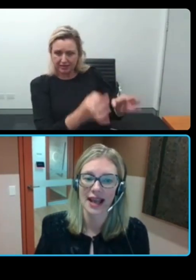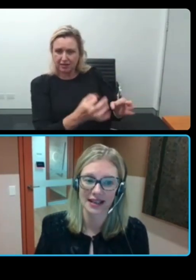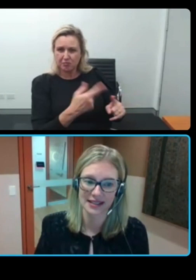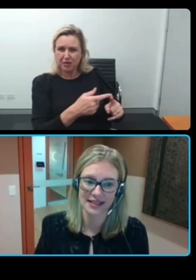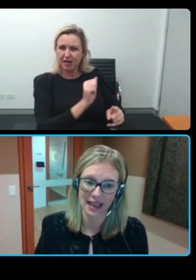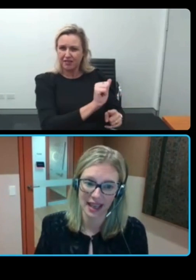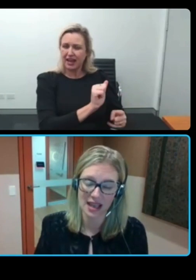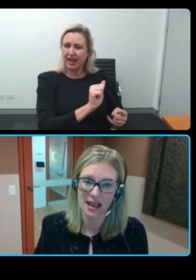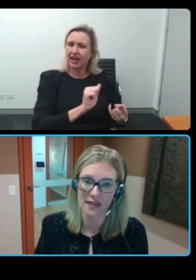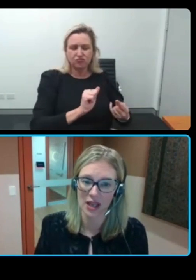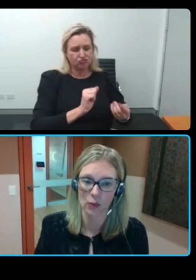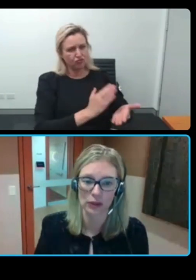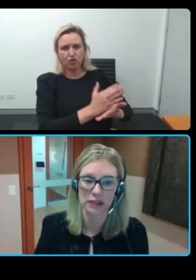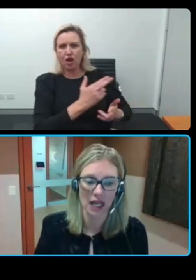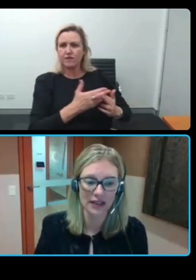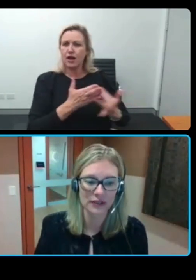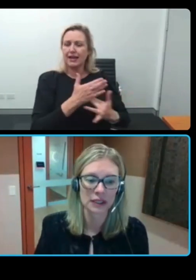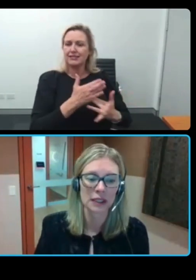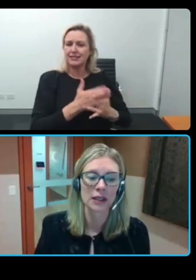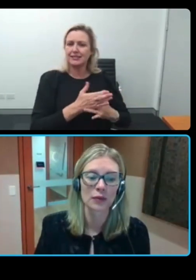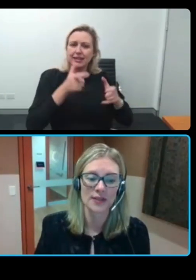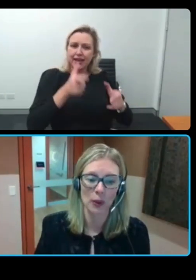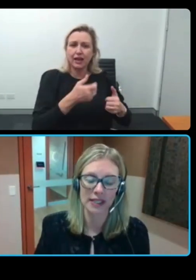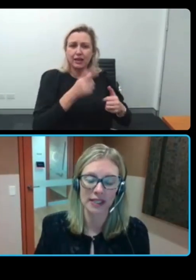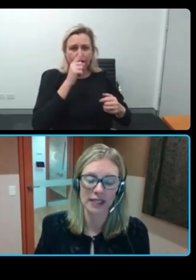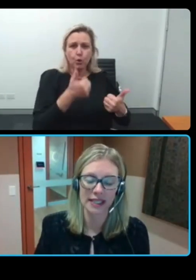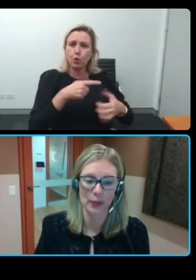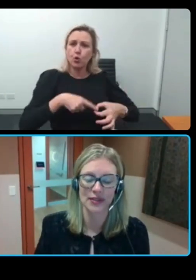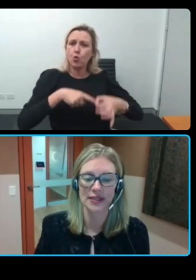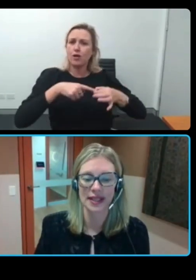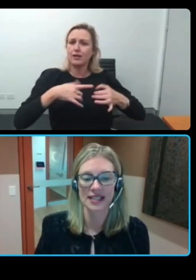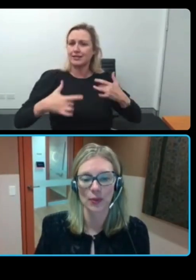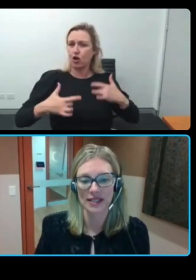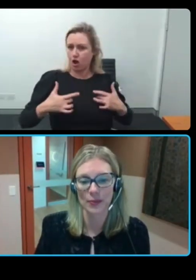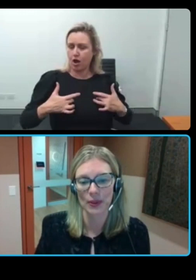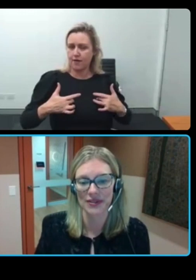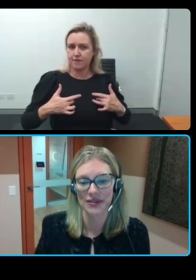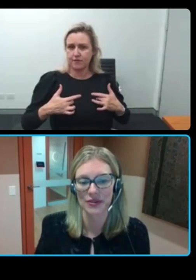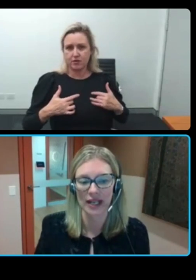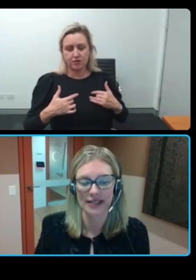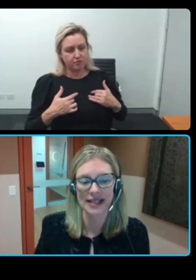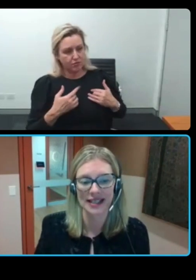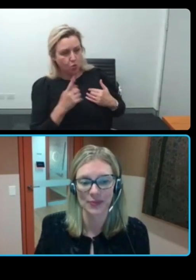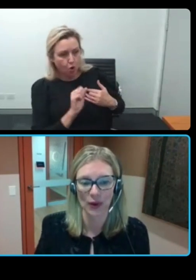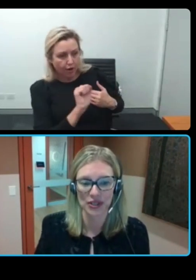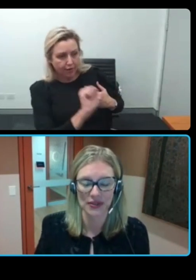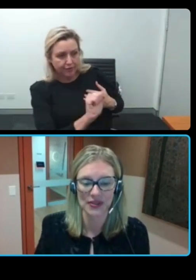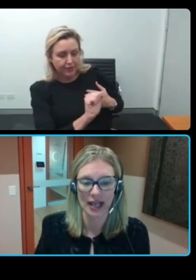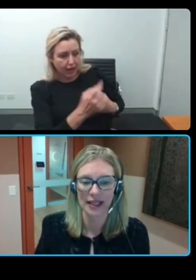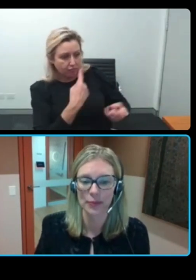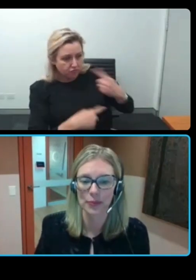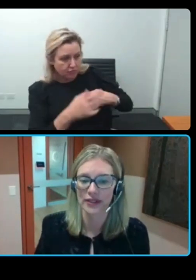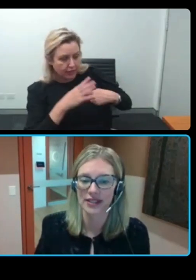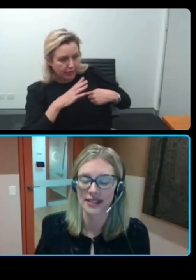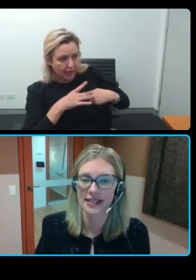person accessing care and their quality of life, responding to the person's expressed personal needs,